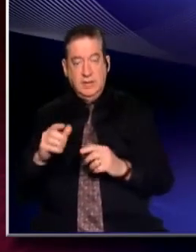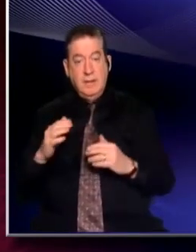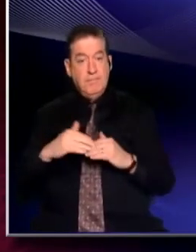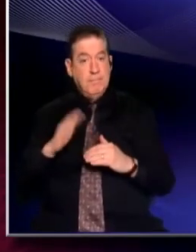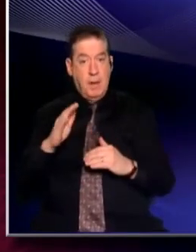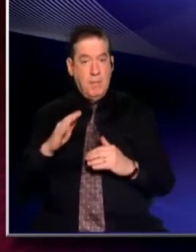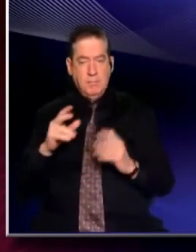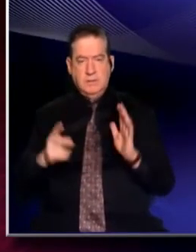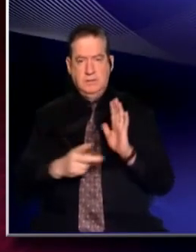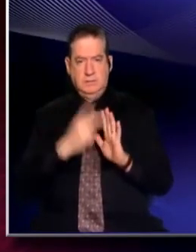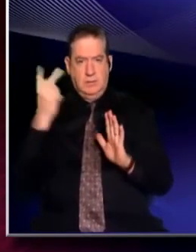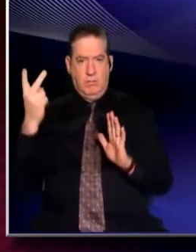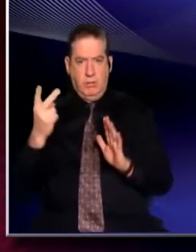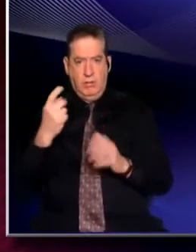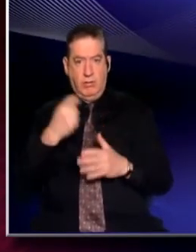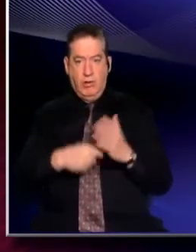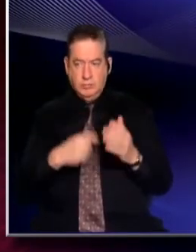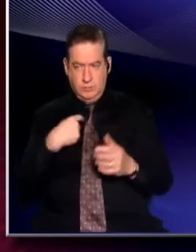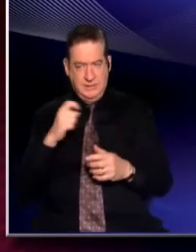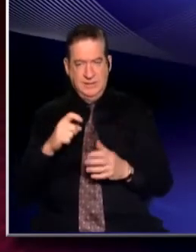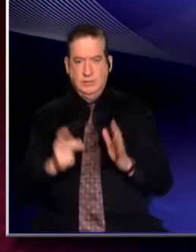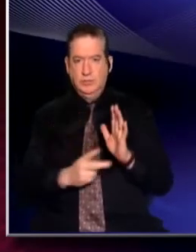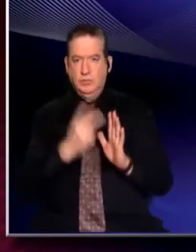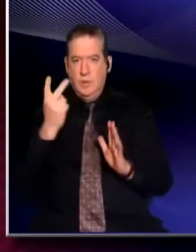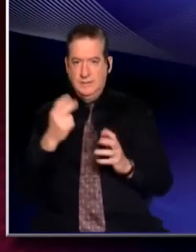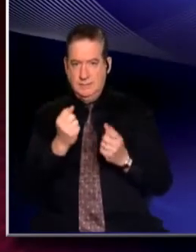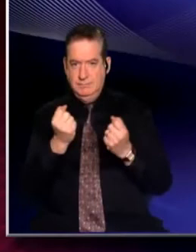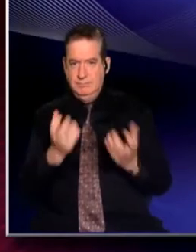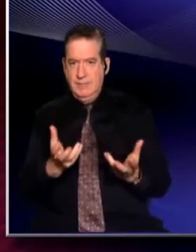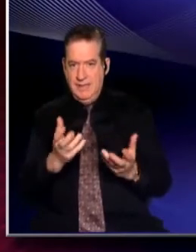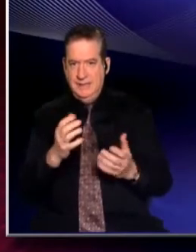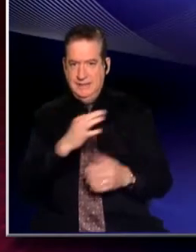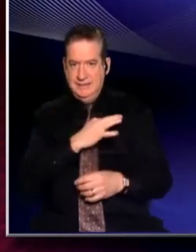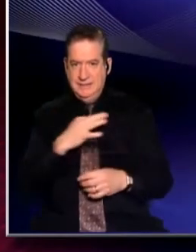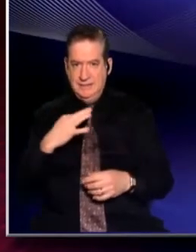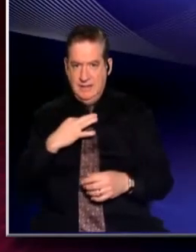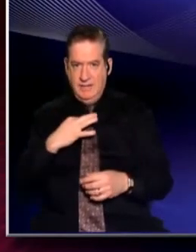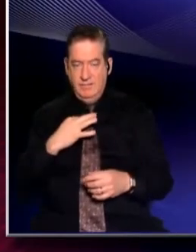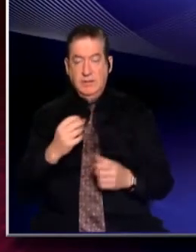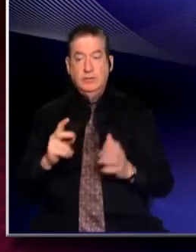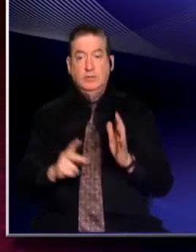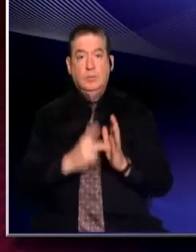doubled the cost. We would have needed twice as many staff. We would have needed twice as many